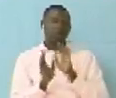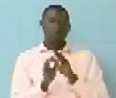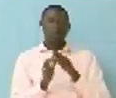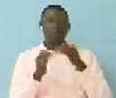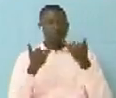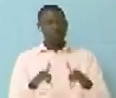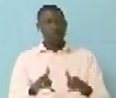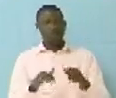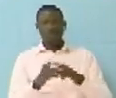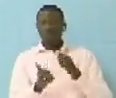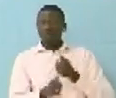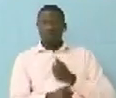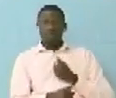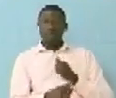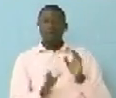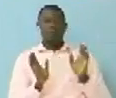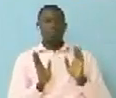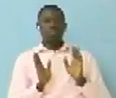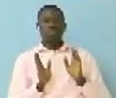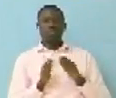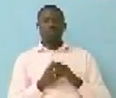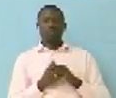failure or fear.